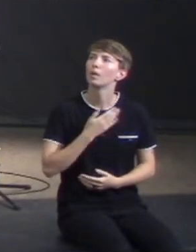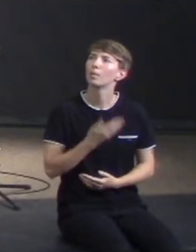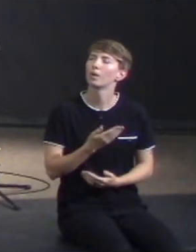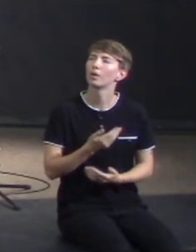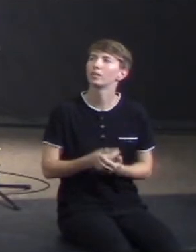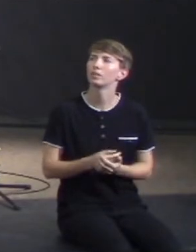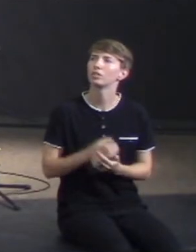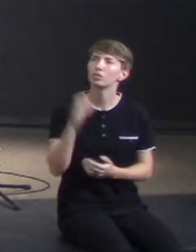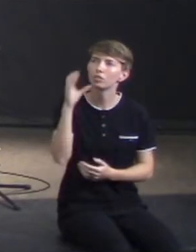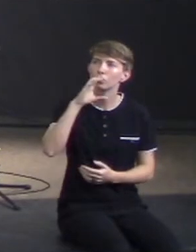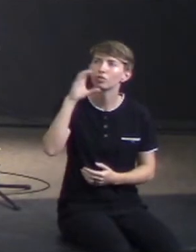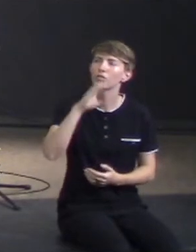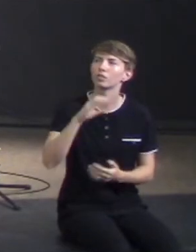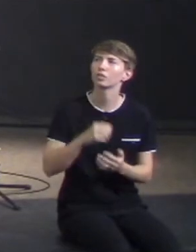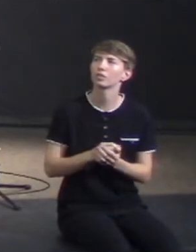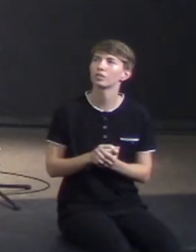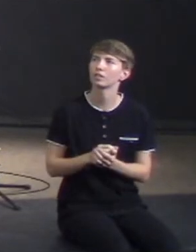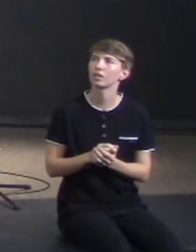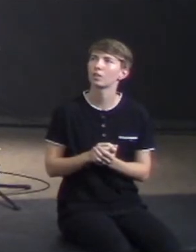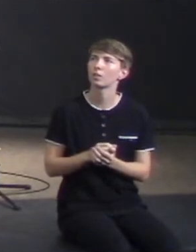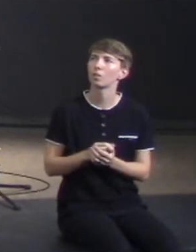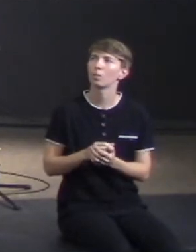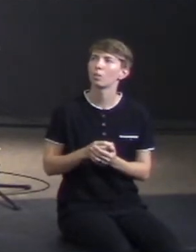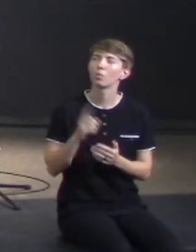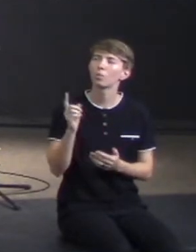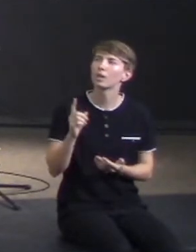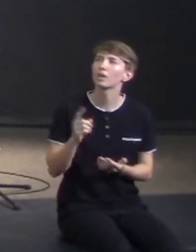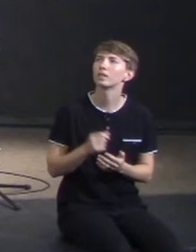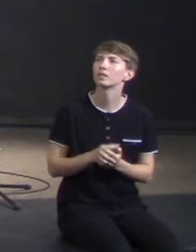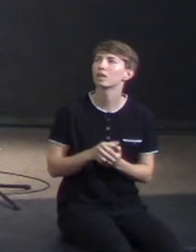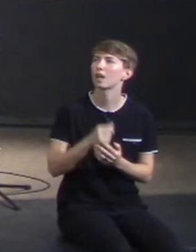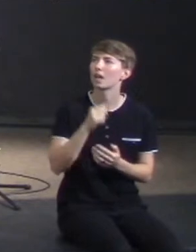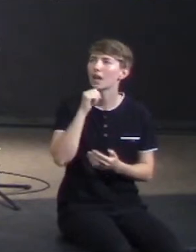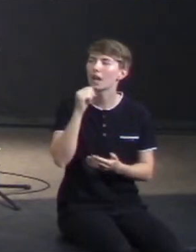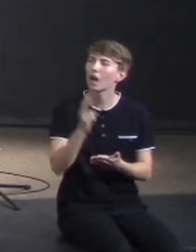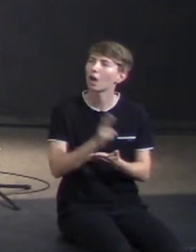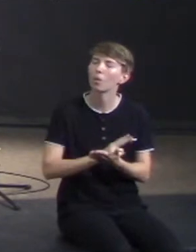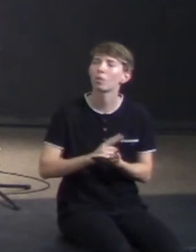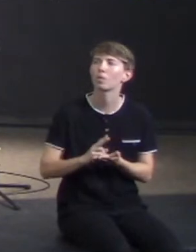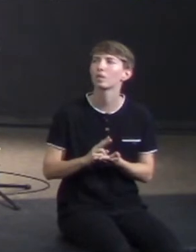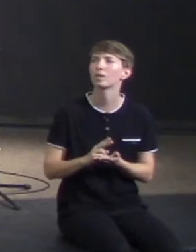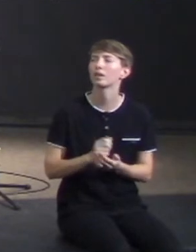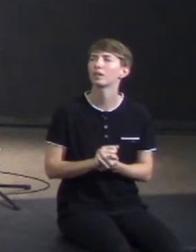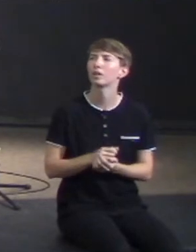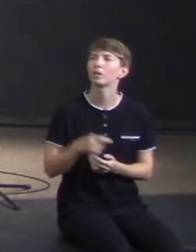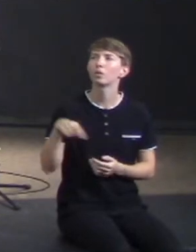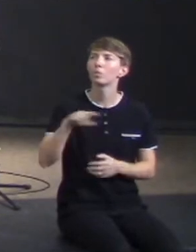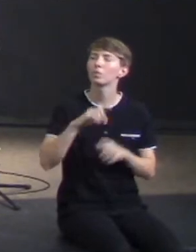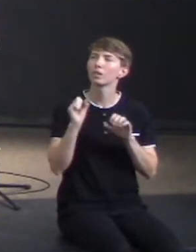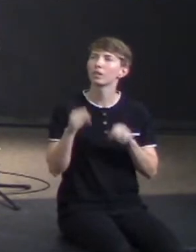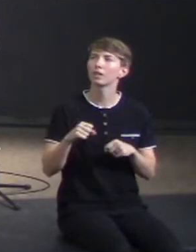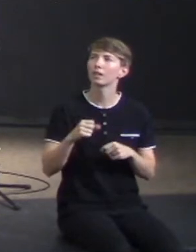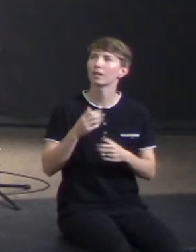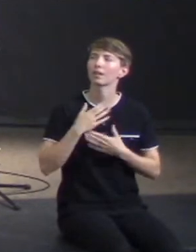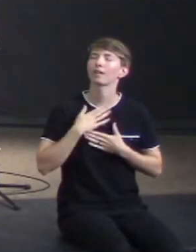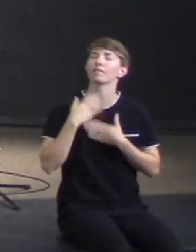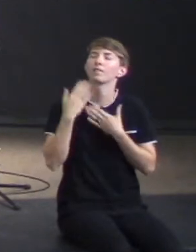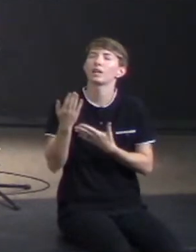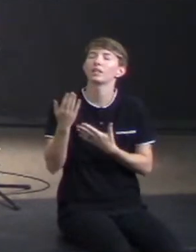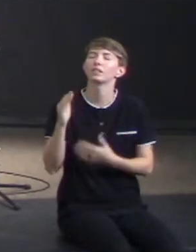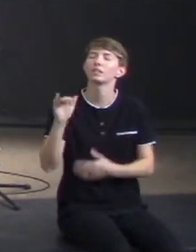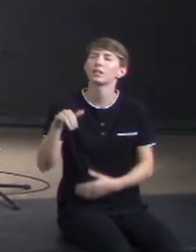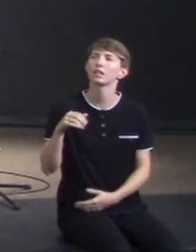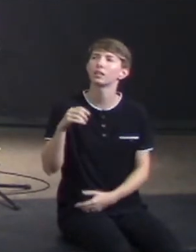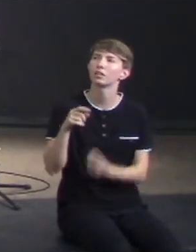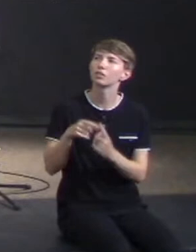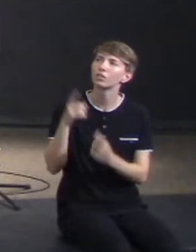that are unholy, you know, in your eyes, God. And we can really just confess that to you, God, and move forward, you know,